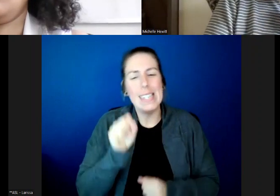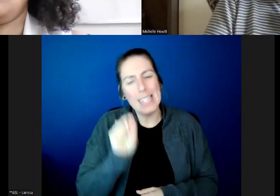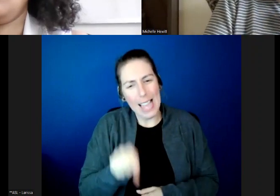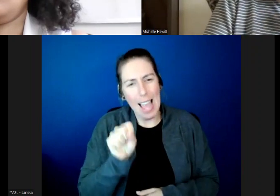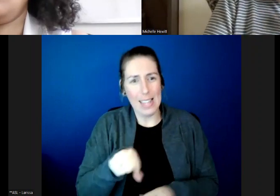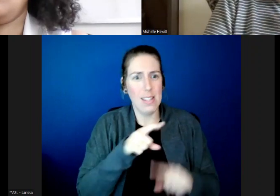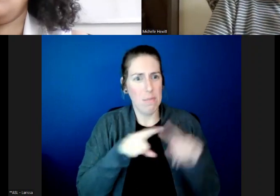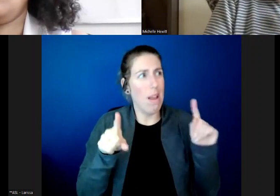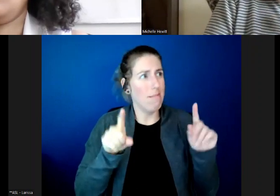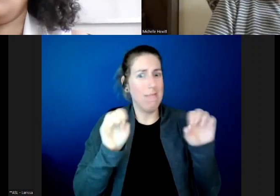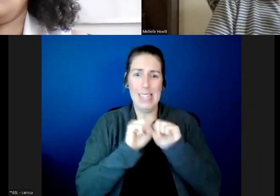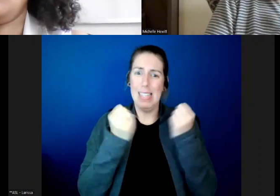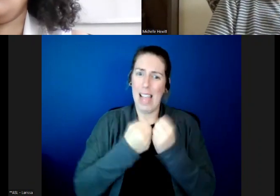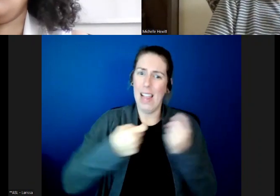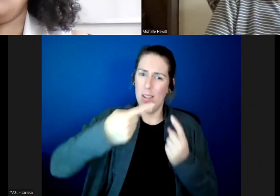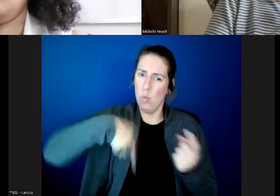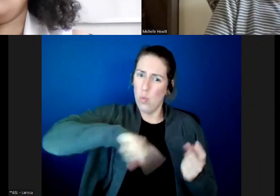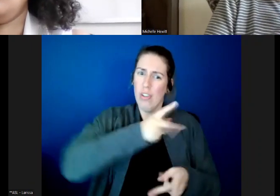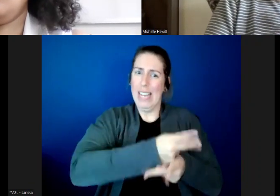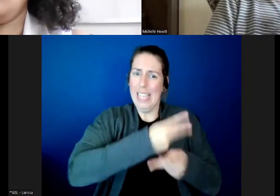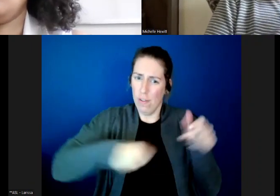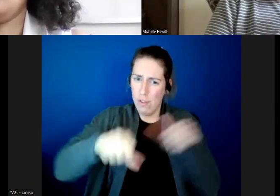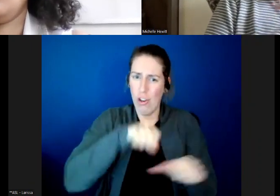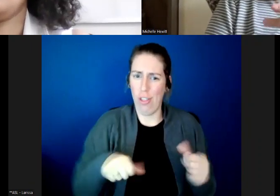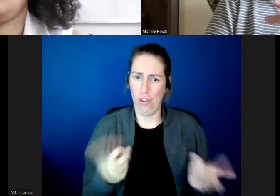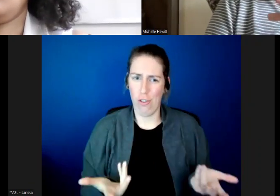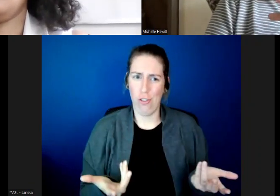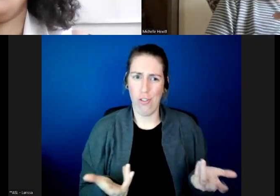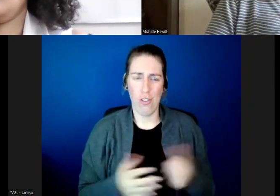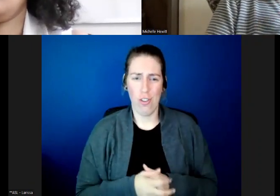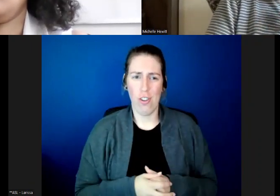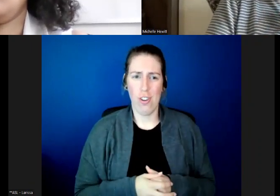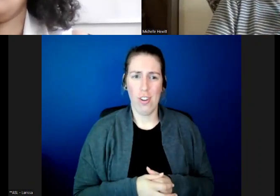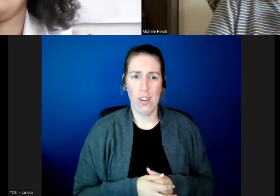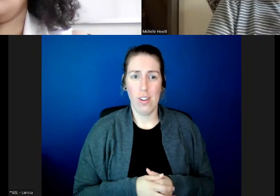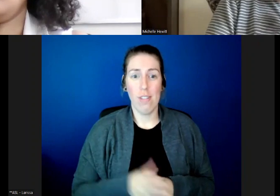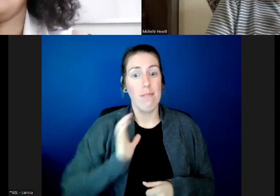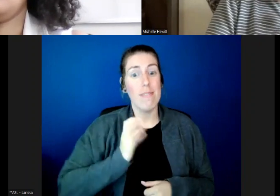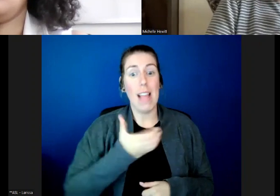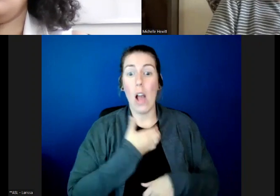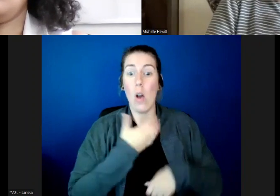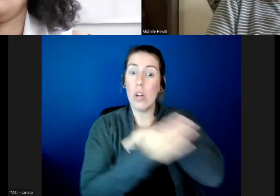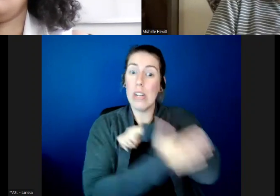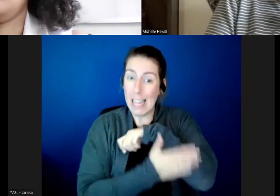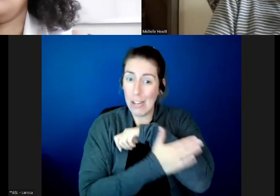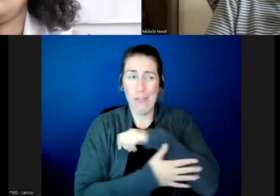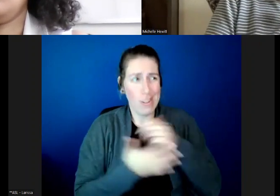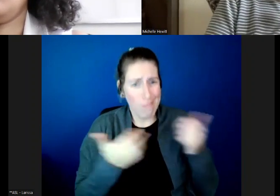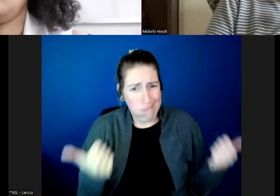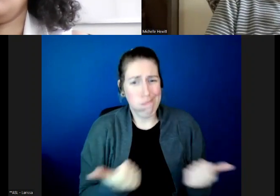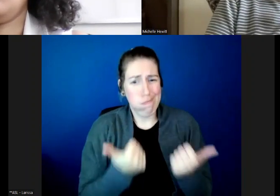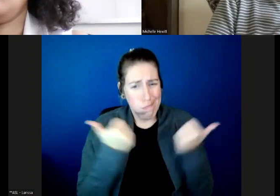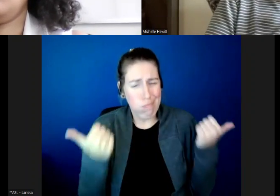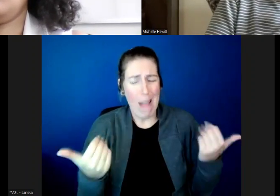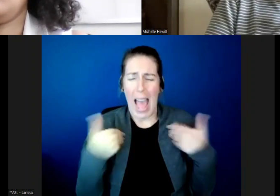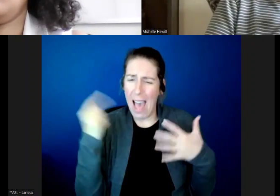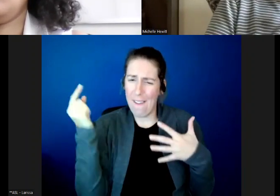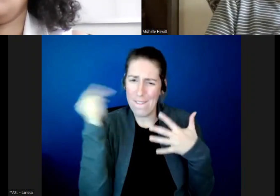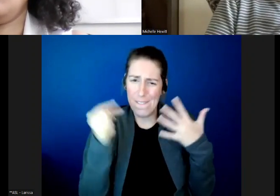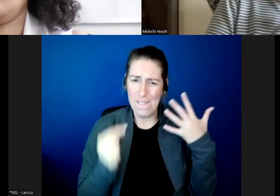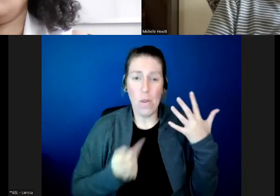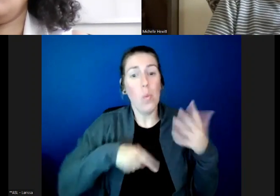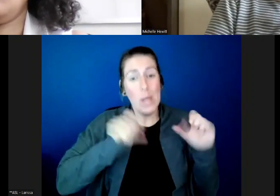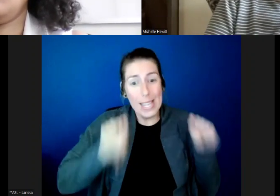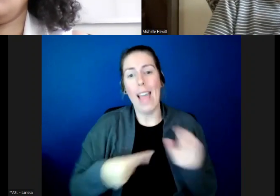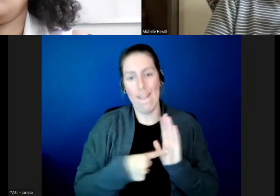to be responsible for each other, right? We live in an affluent country. We can afford these things. And, you